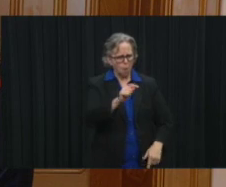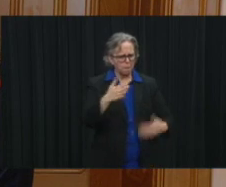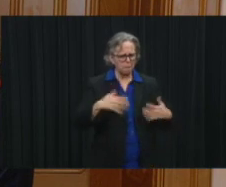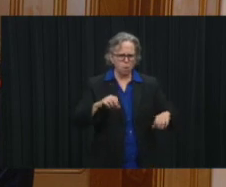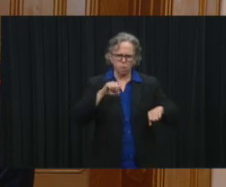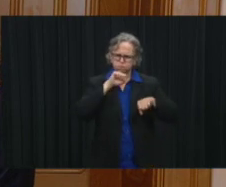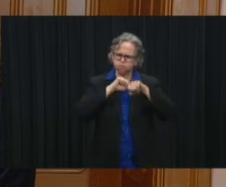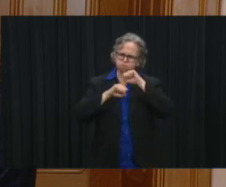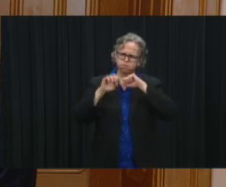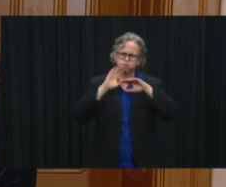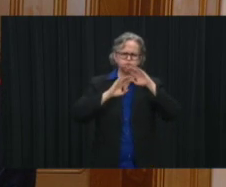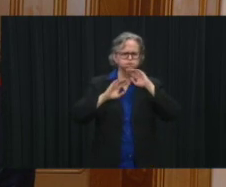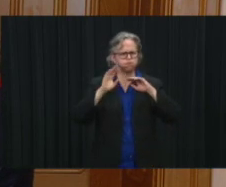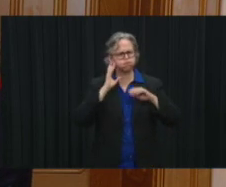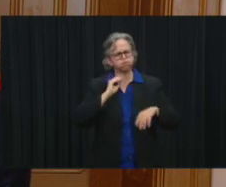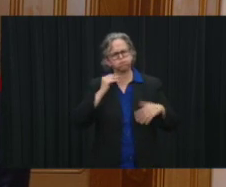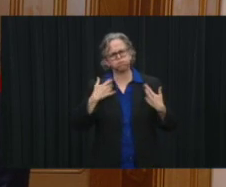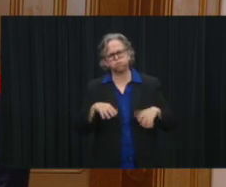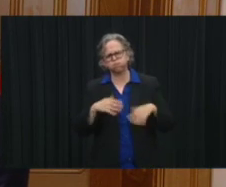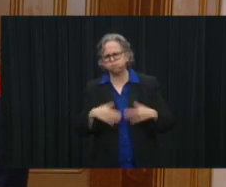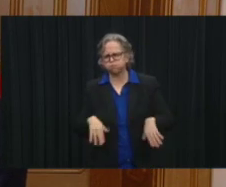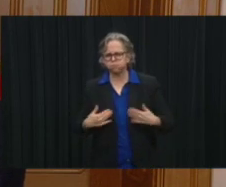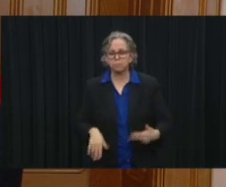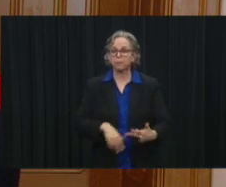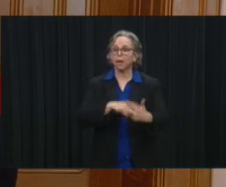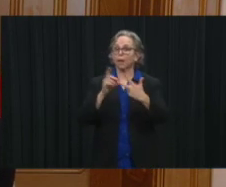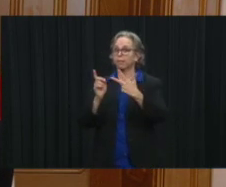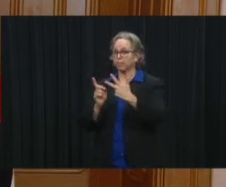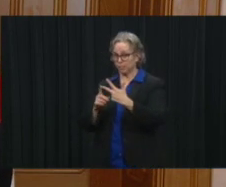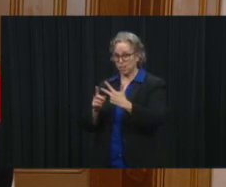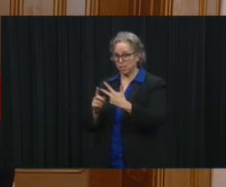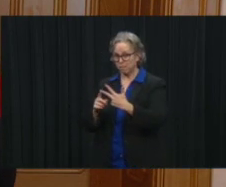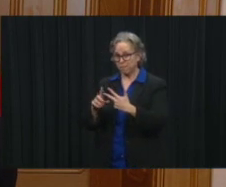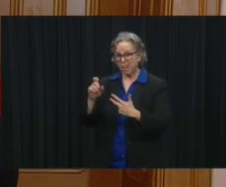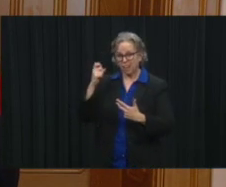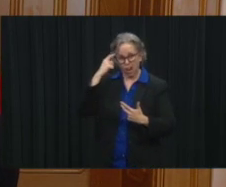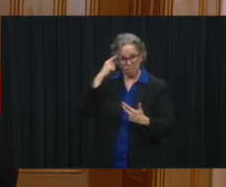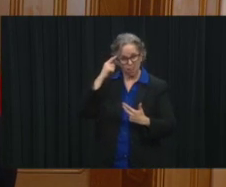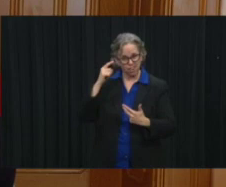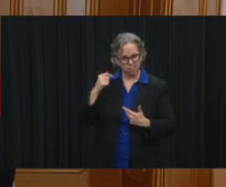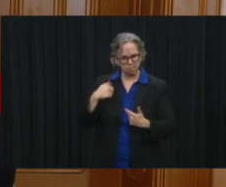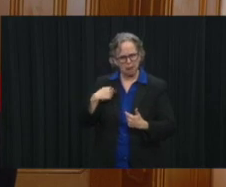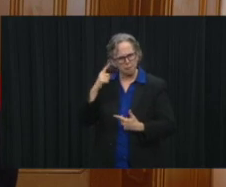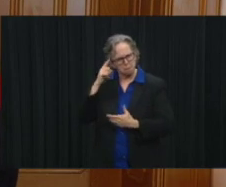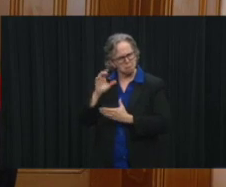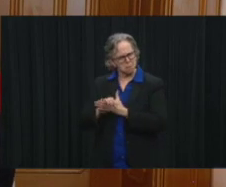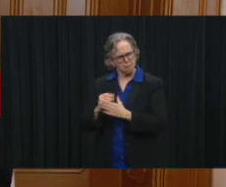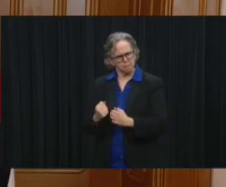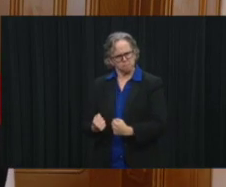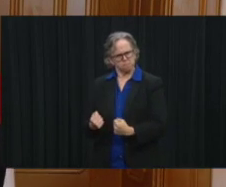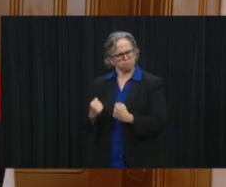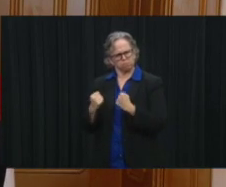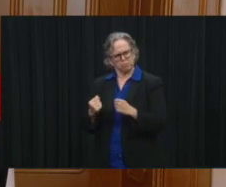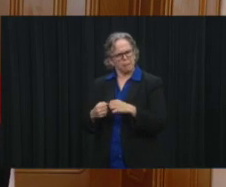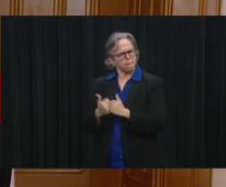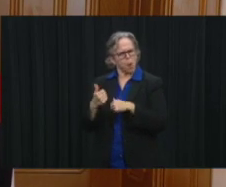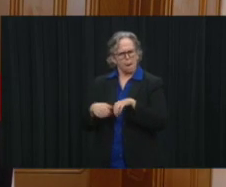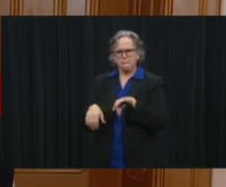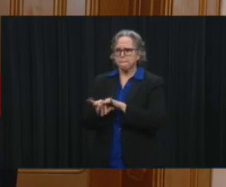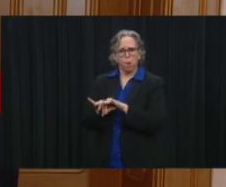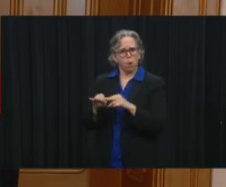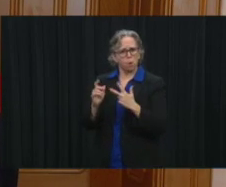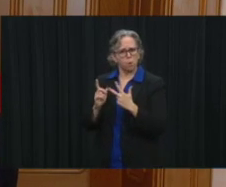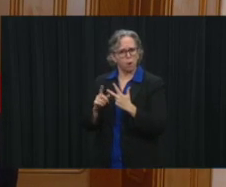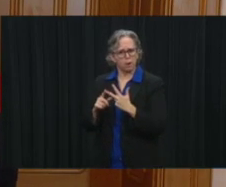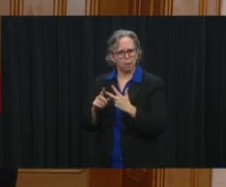And then third, and Governor, I would say maybe this is the most important part of the legislation. It's gotten the least amount of attention,